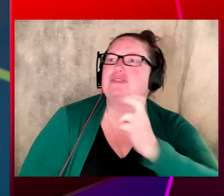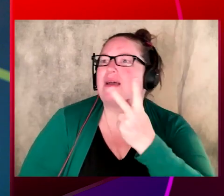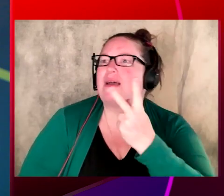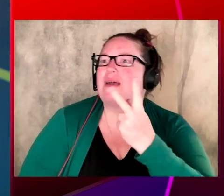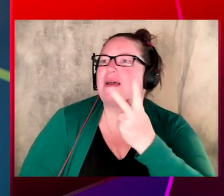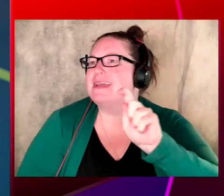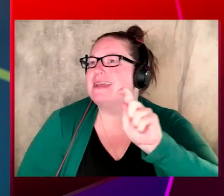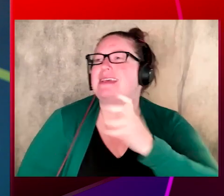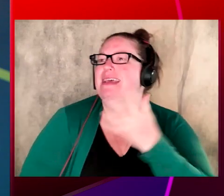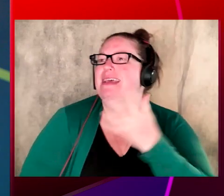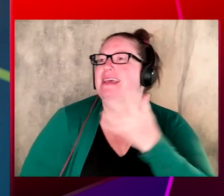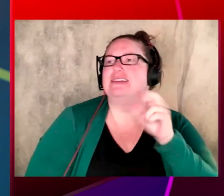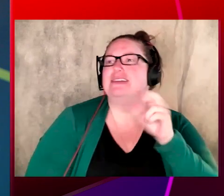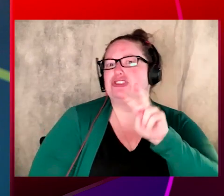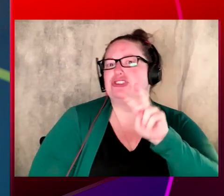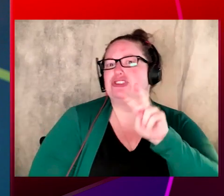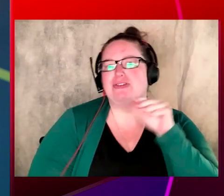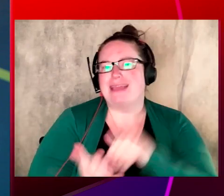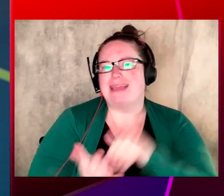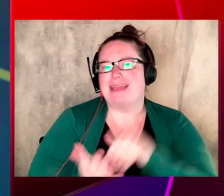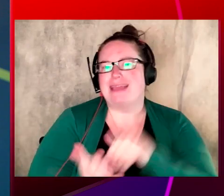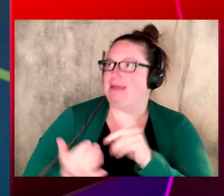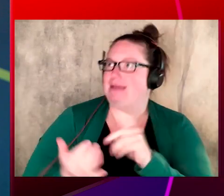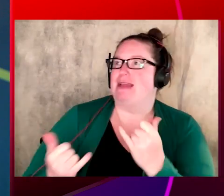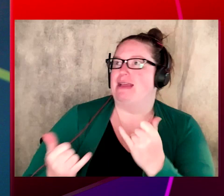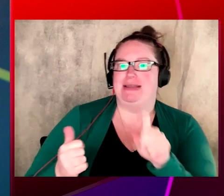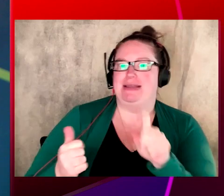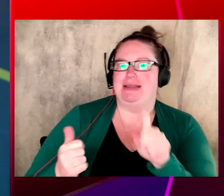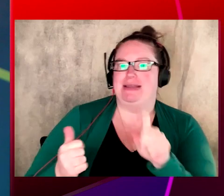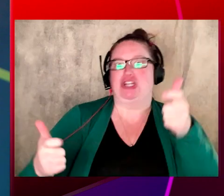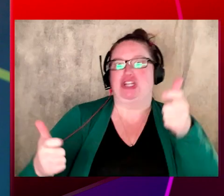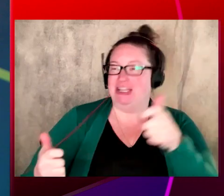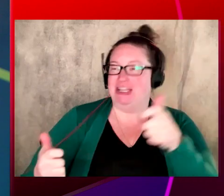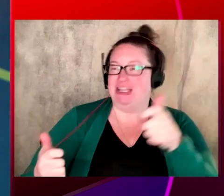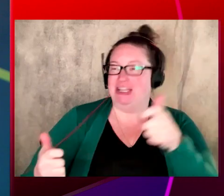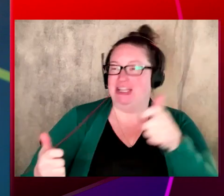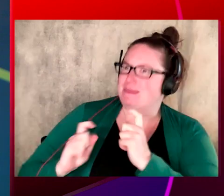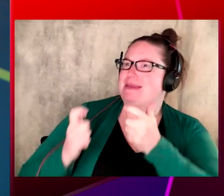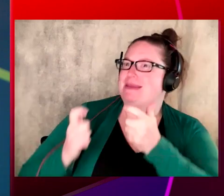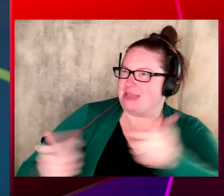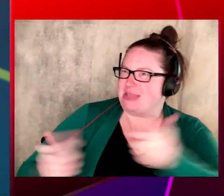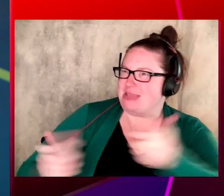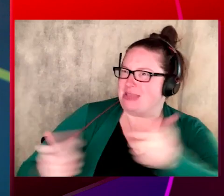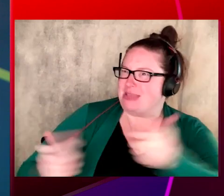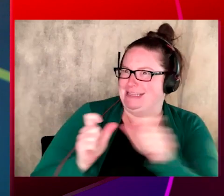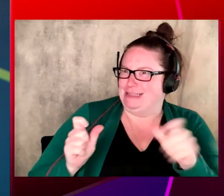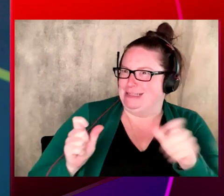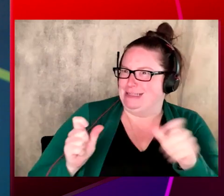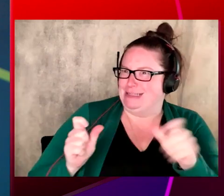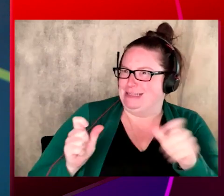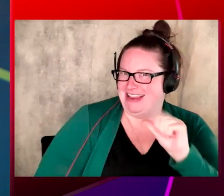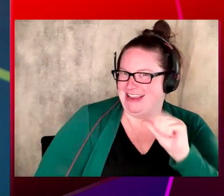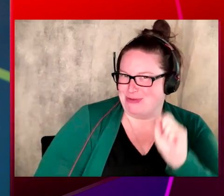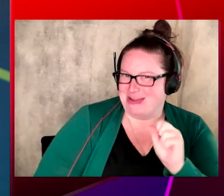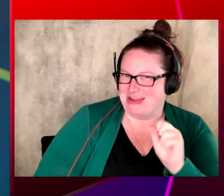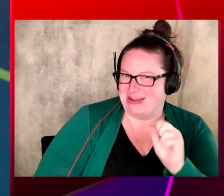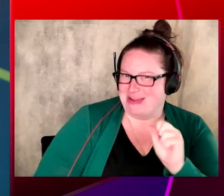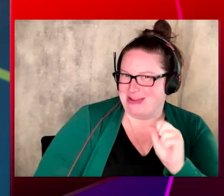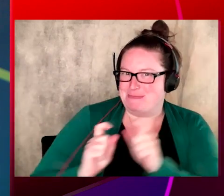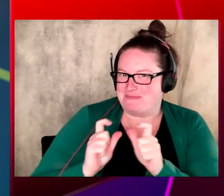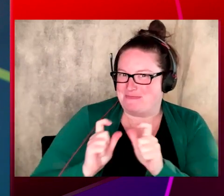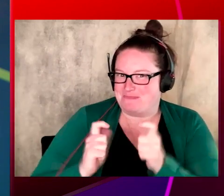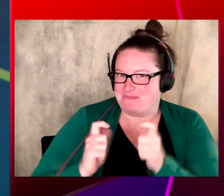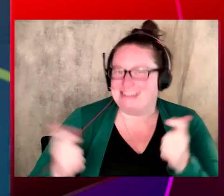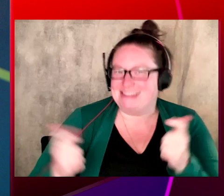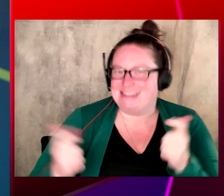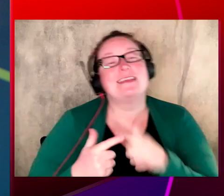and now I know I got to go bigger. So you just give me the biggest instance you got, AWS. And at some point, you're just like, one instance isn't enough,